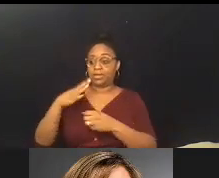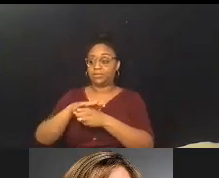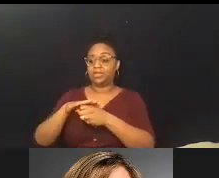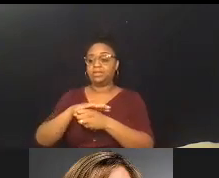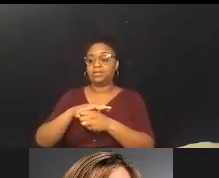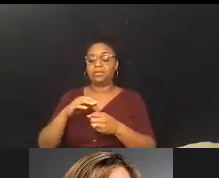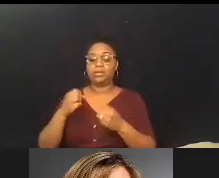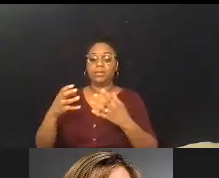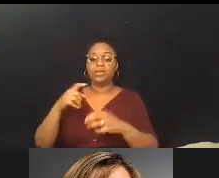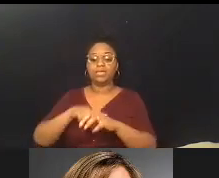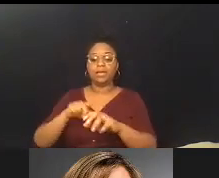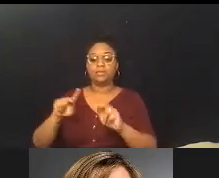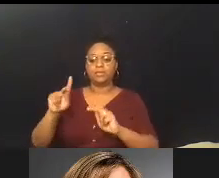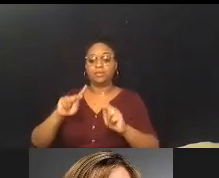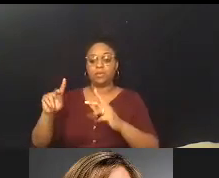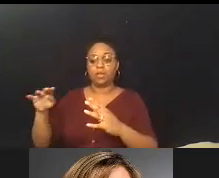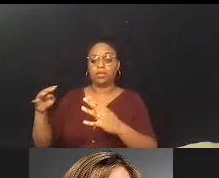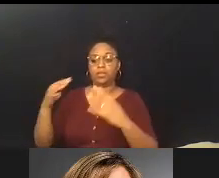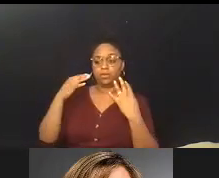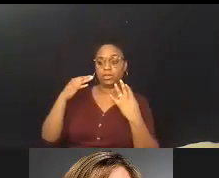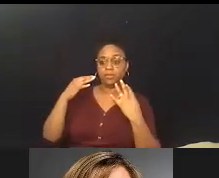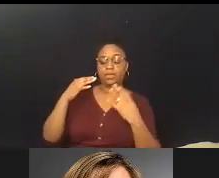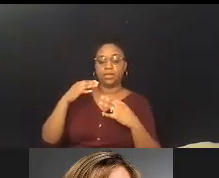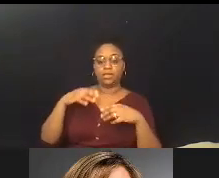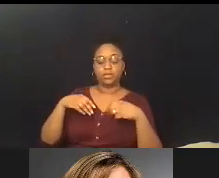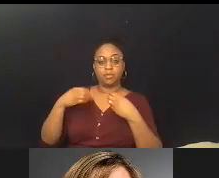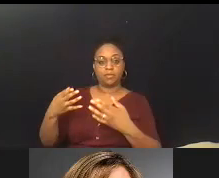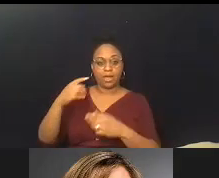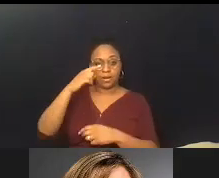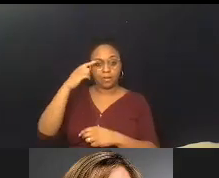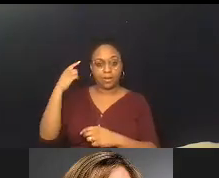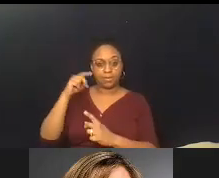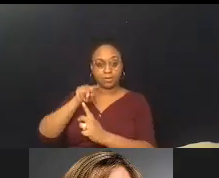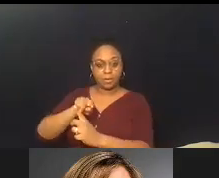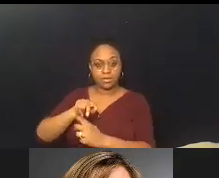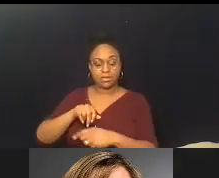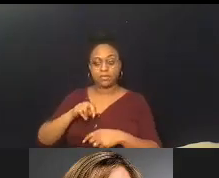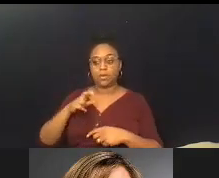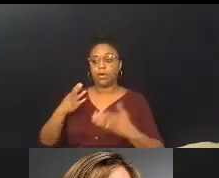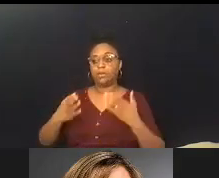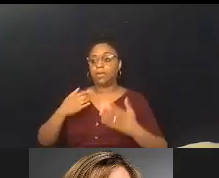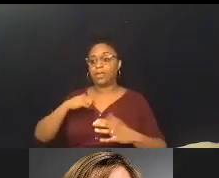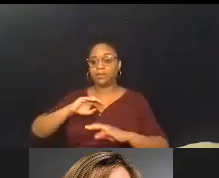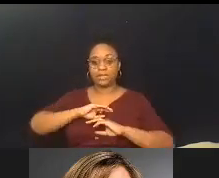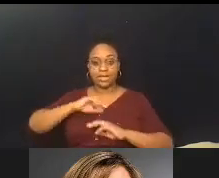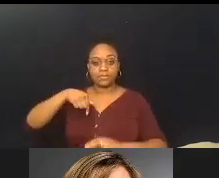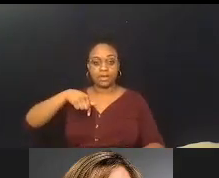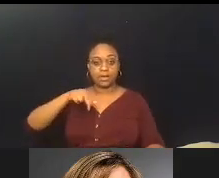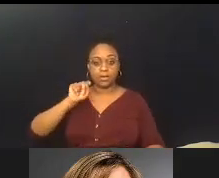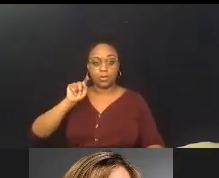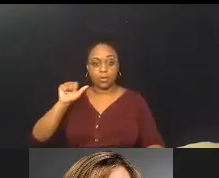the giving a Black perspective, or possibly filling a quota of diversity for an office, or